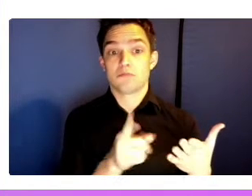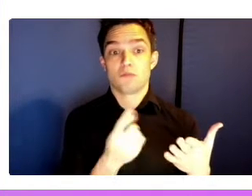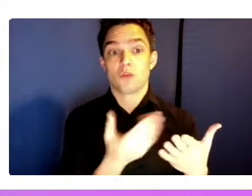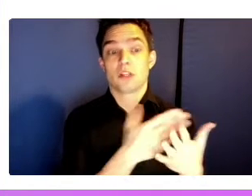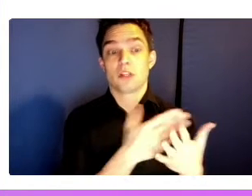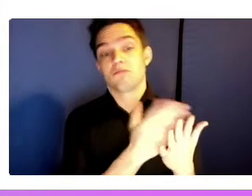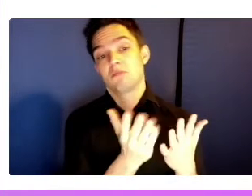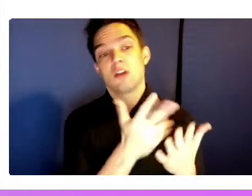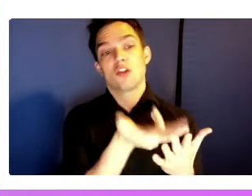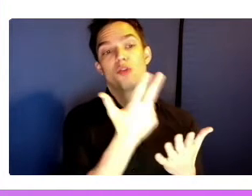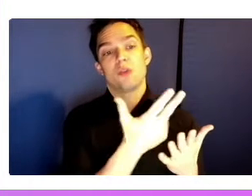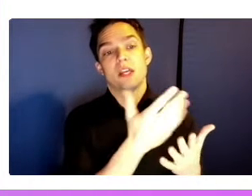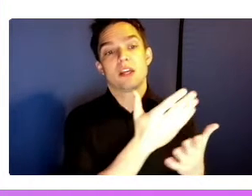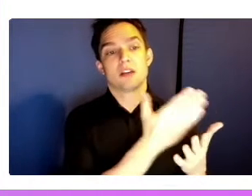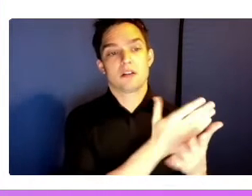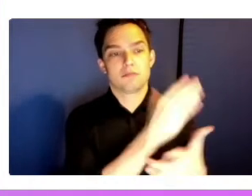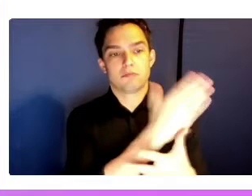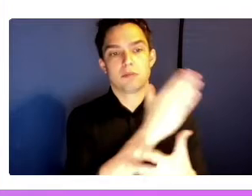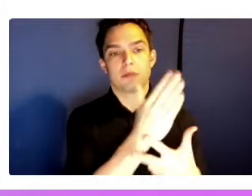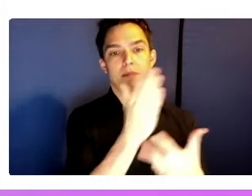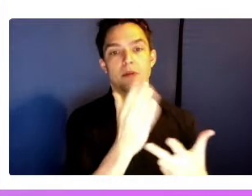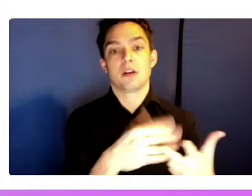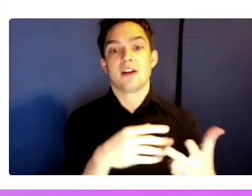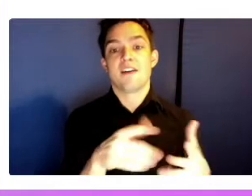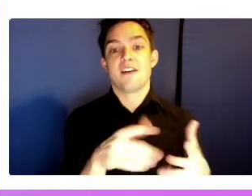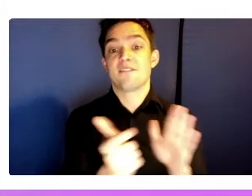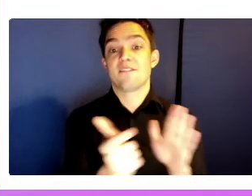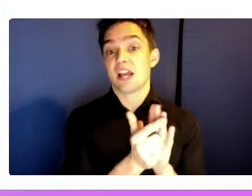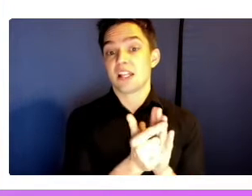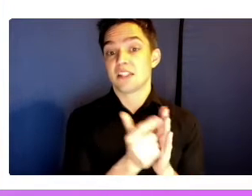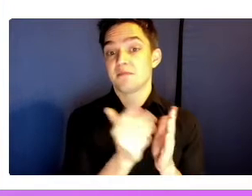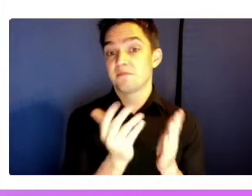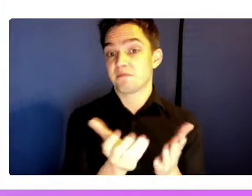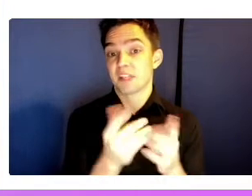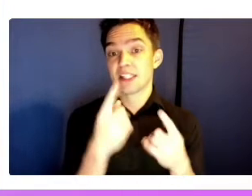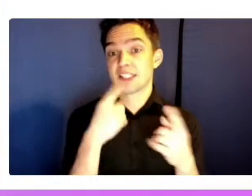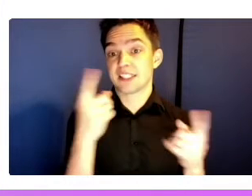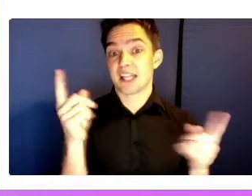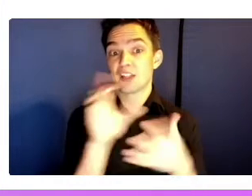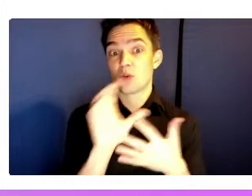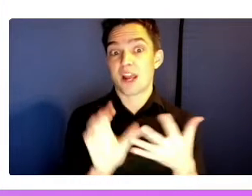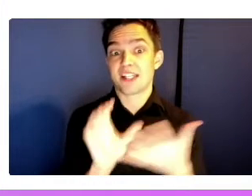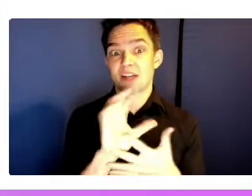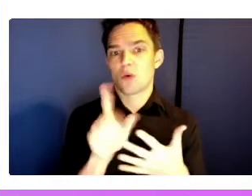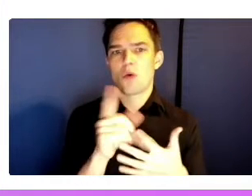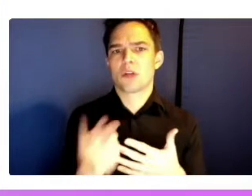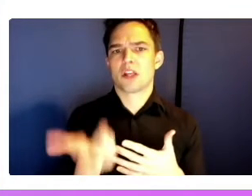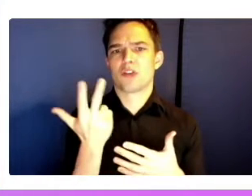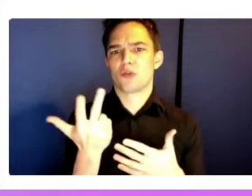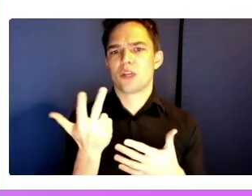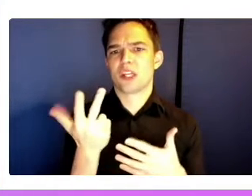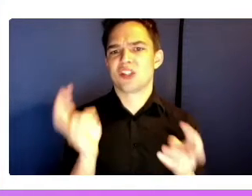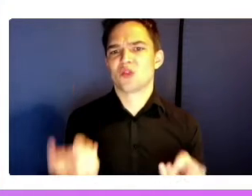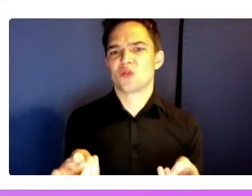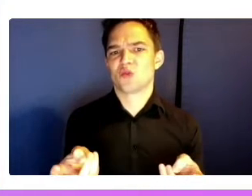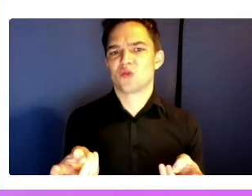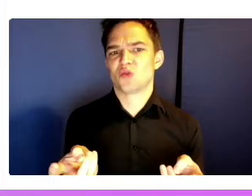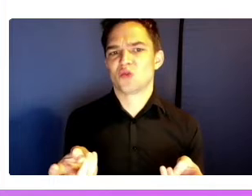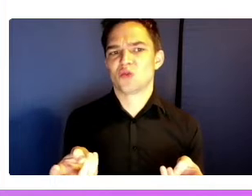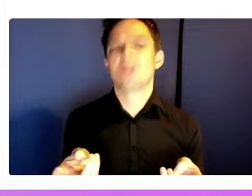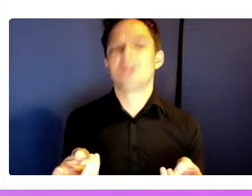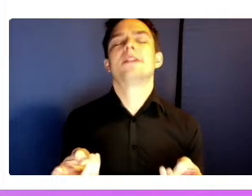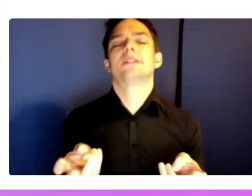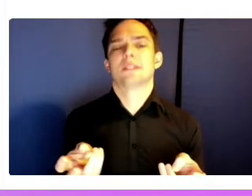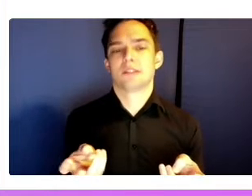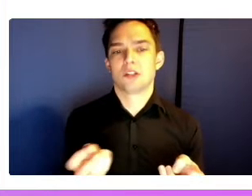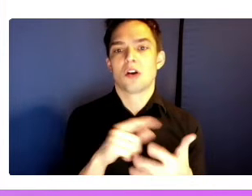3 components. In the violation, the success criteria, well, it's only 3 issues. So